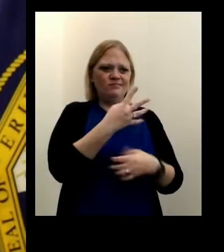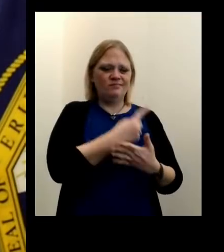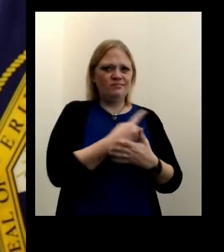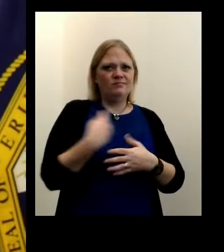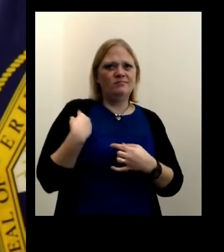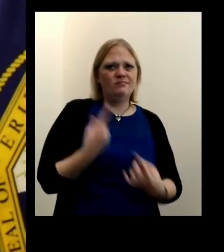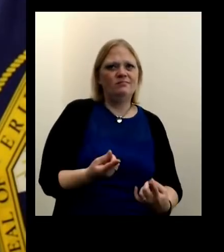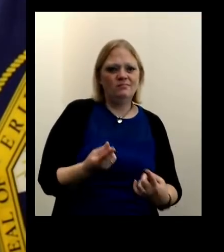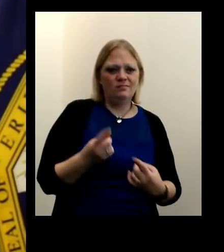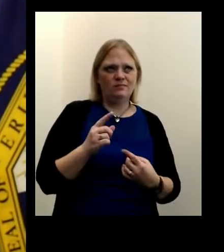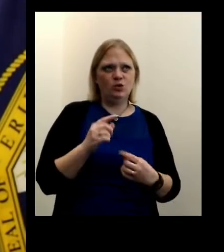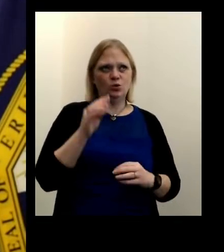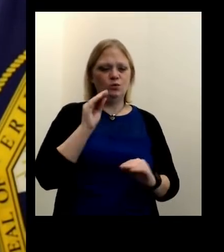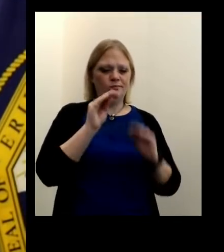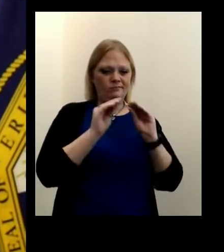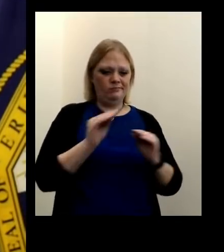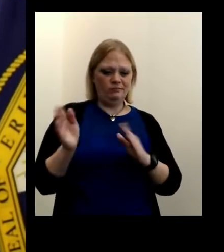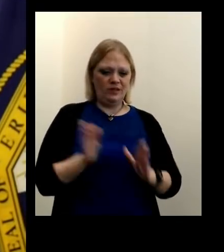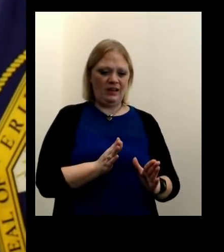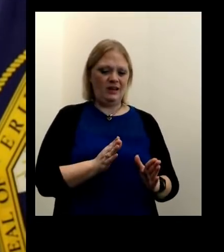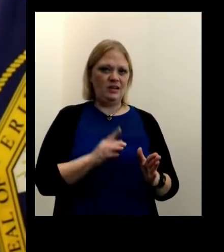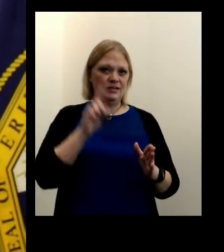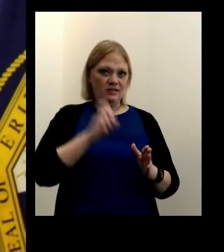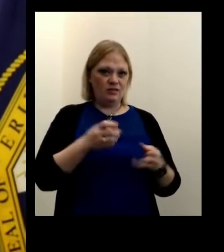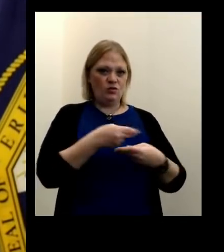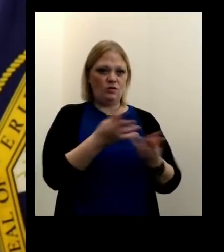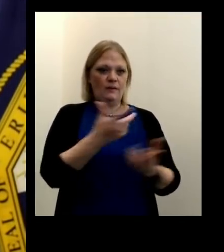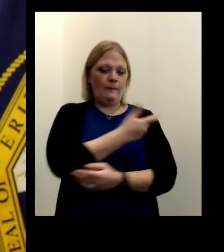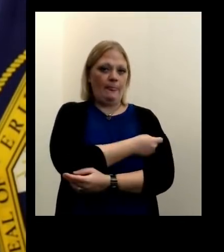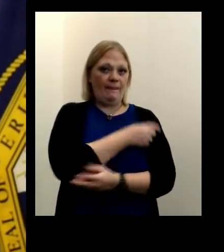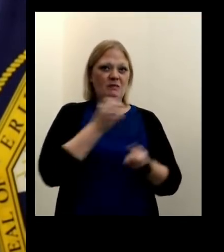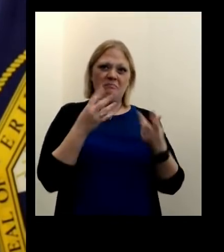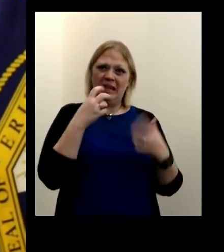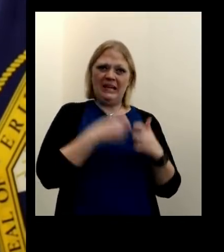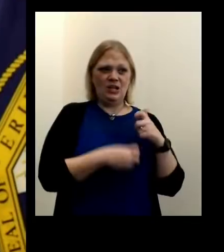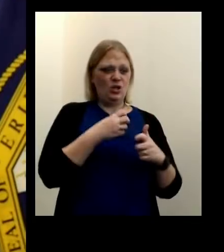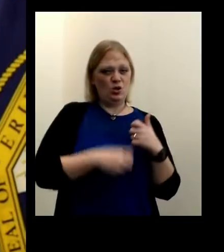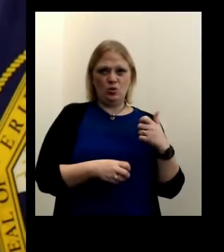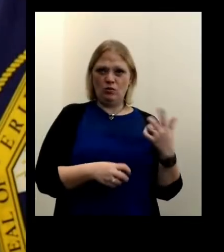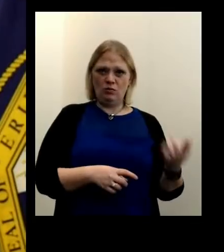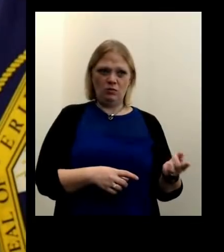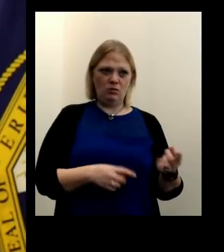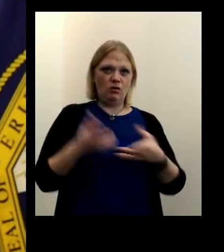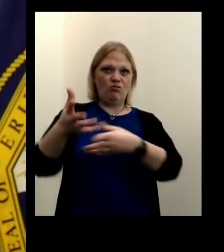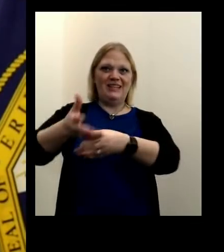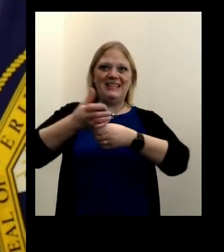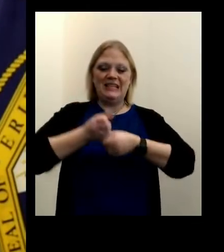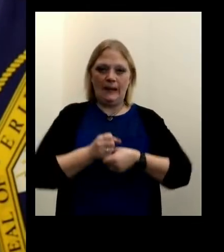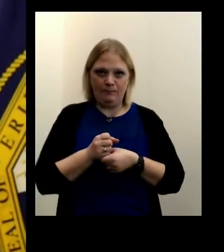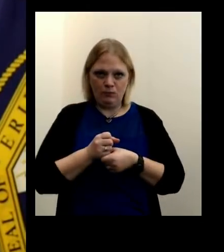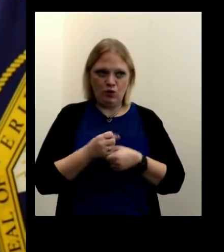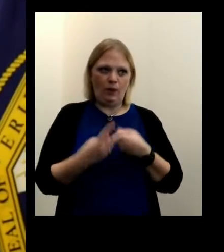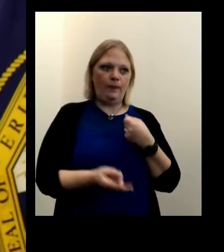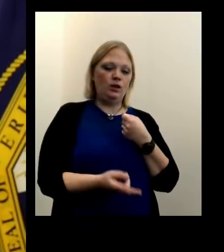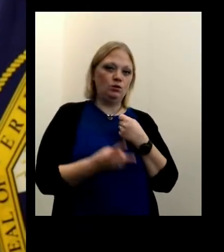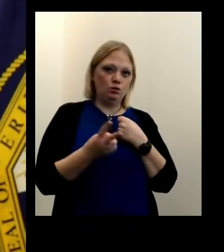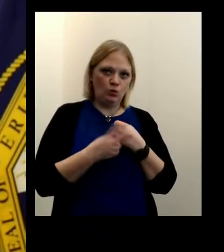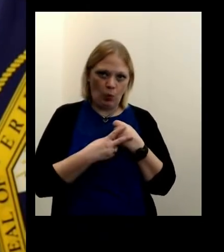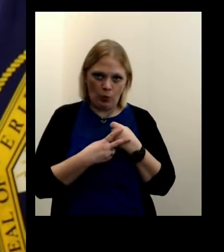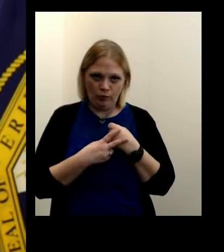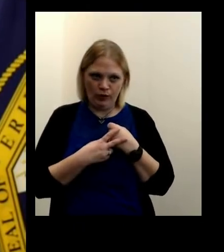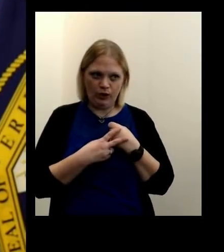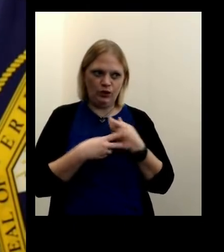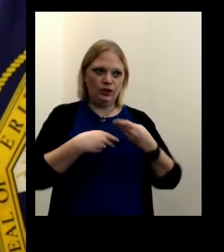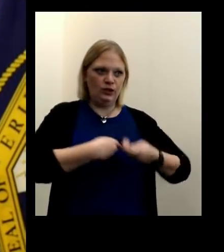plans necessary to administer the vaccine, because there's a lot of issues associated with it. The reception of the vaccine, the storage of the vaccine,